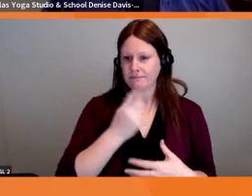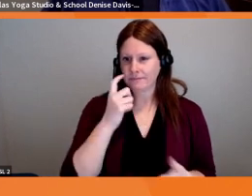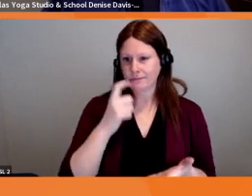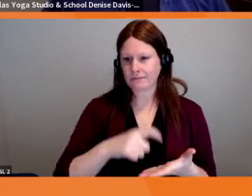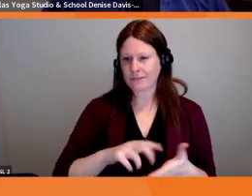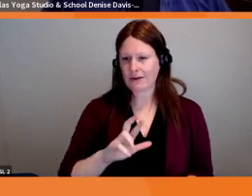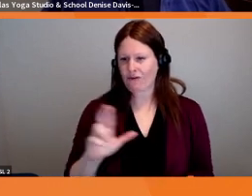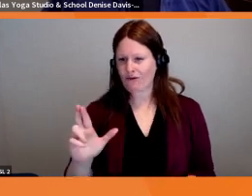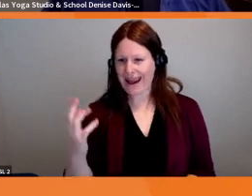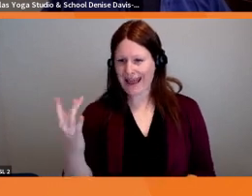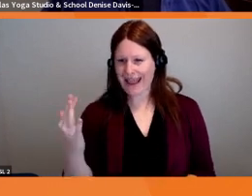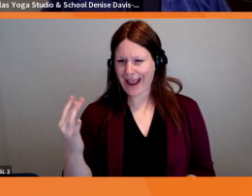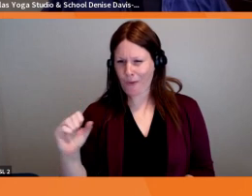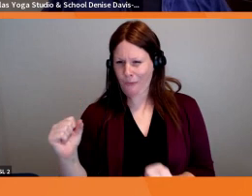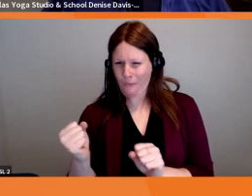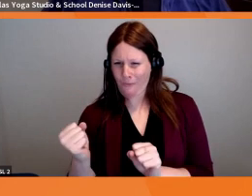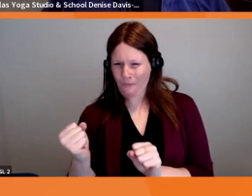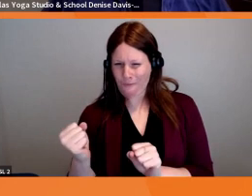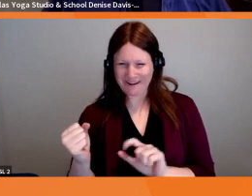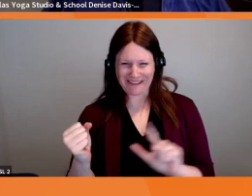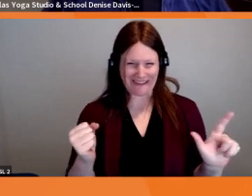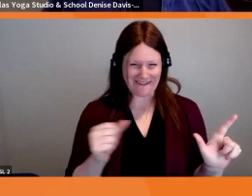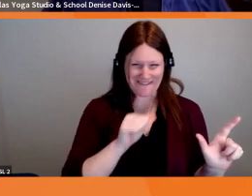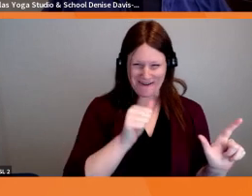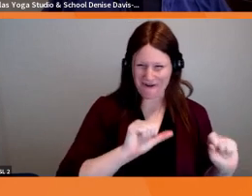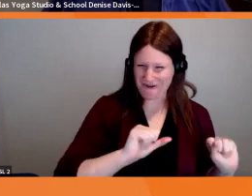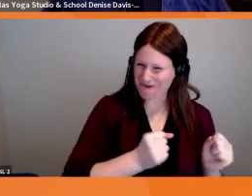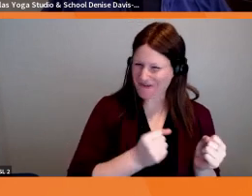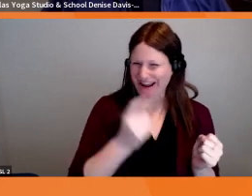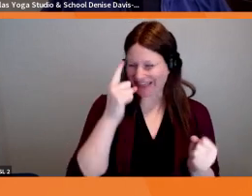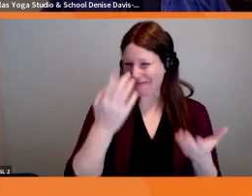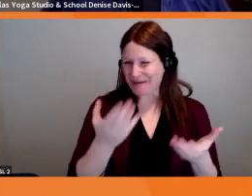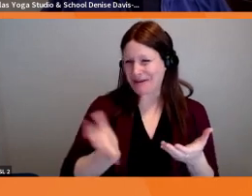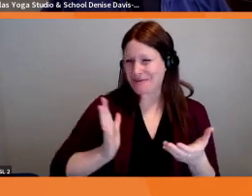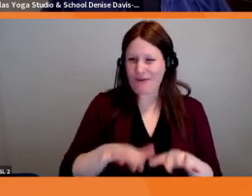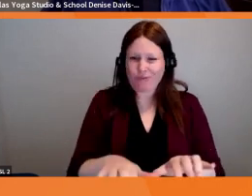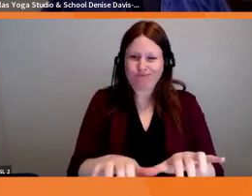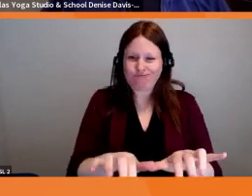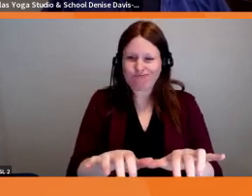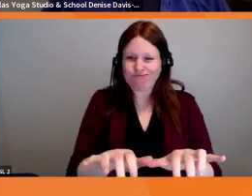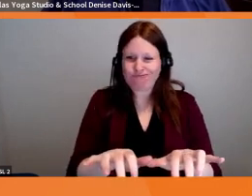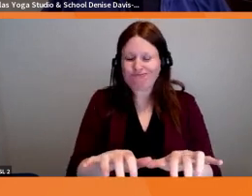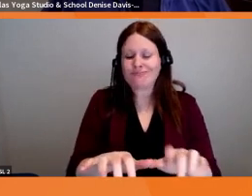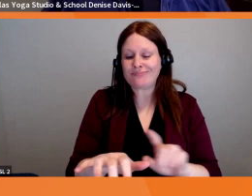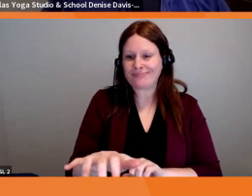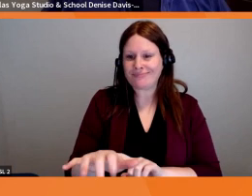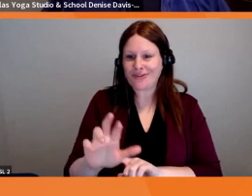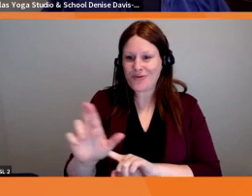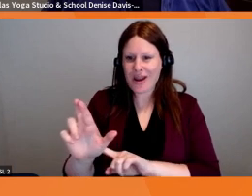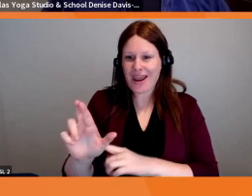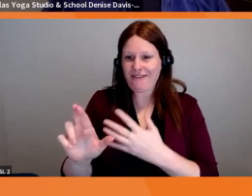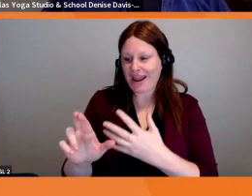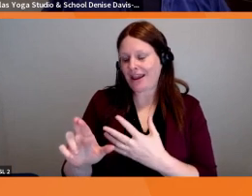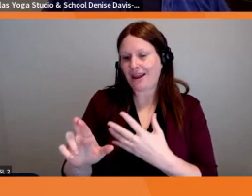colder than my left hand right now, just because of how I was keying on my computer, I think. But I could breathe into my right hand and warm it up a